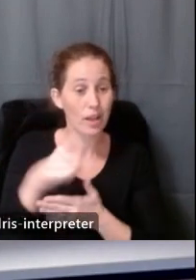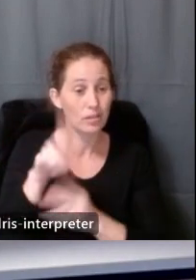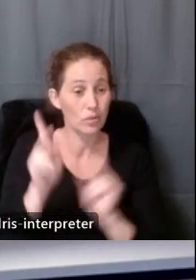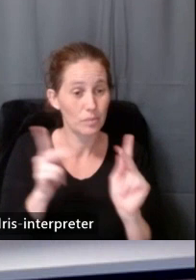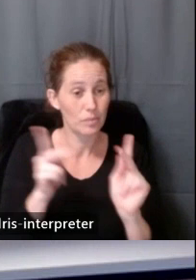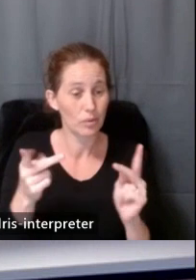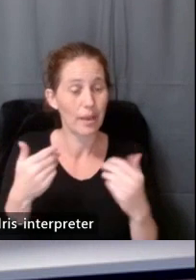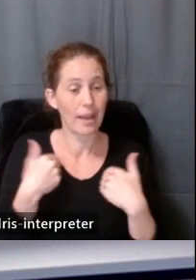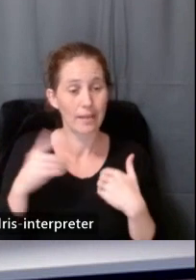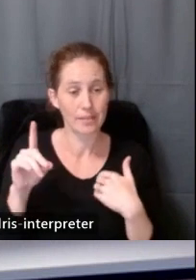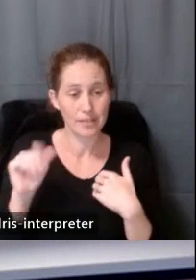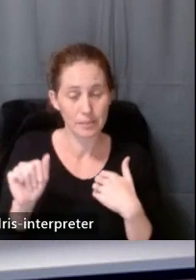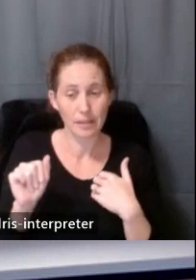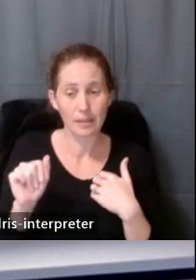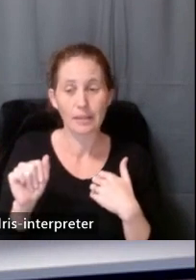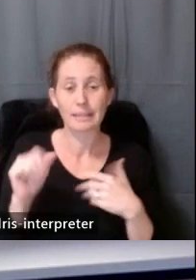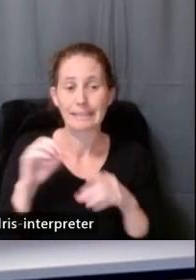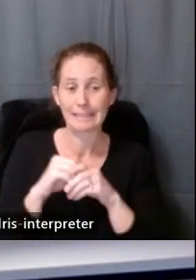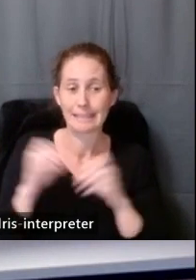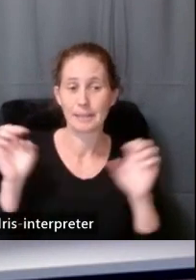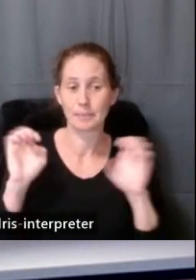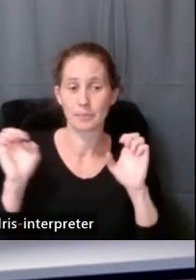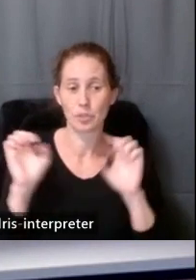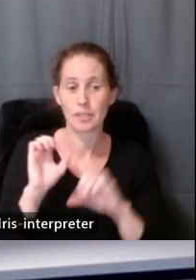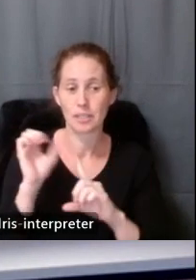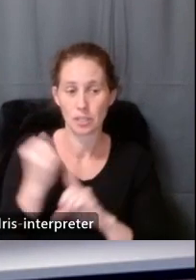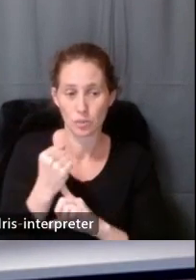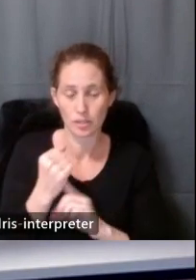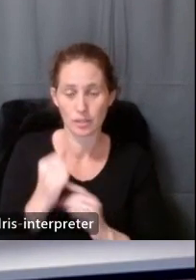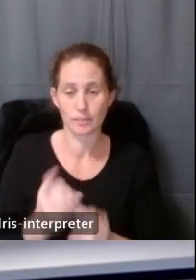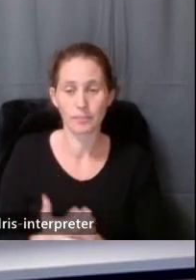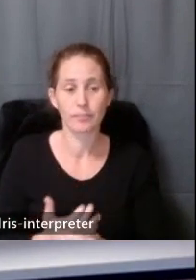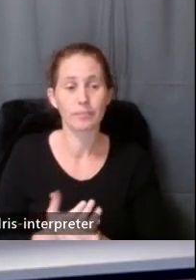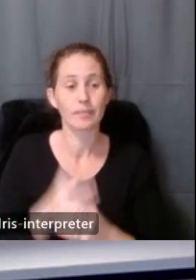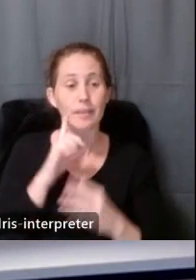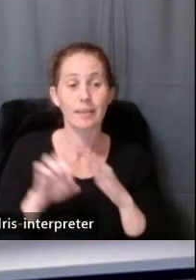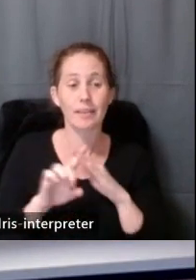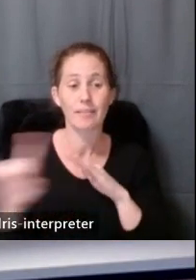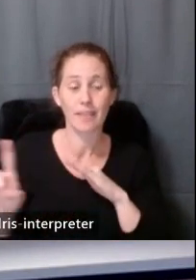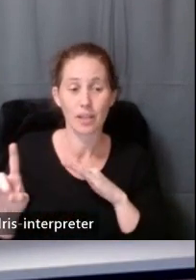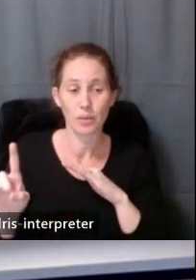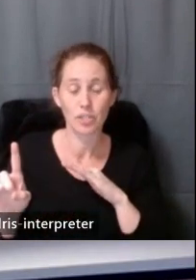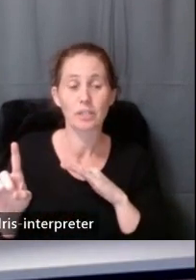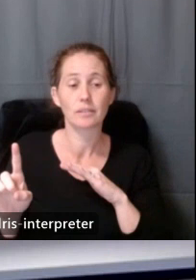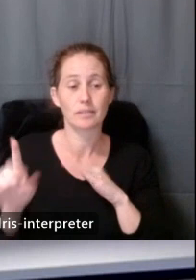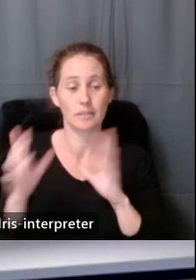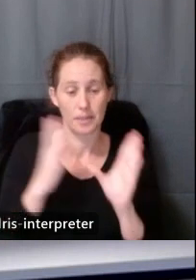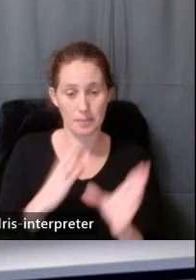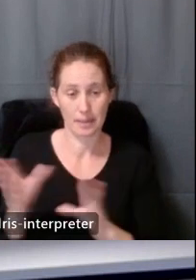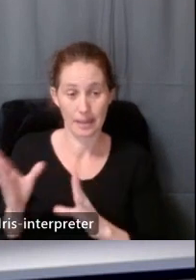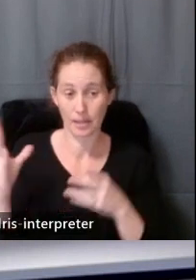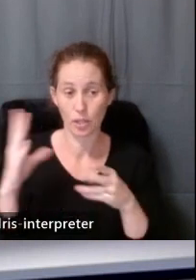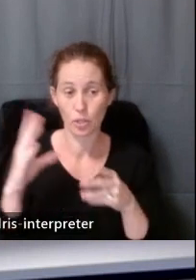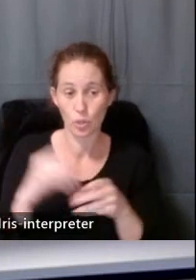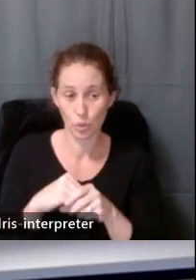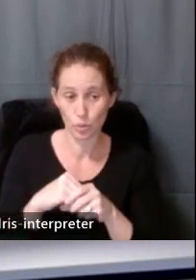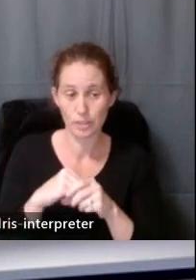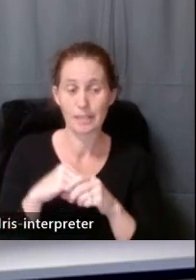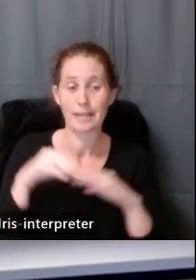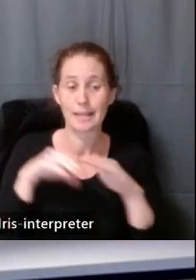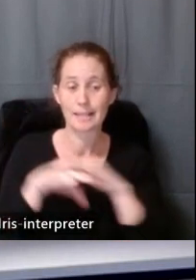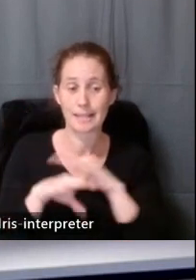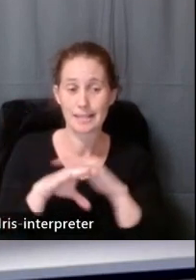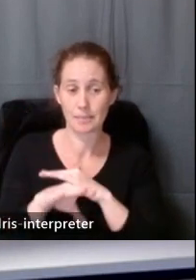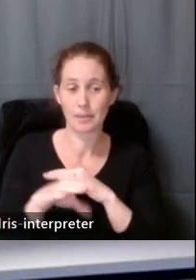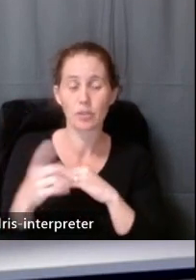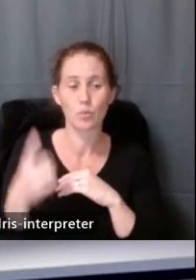with disabilities in an emergency situation. The evacuation plan, inclusion and accessibility